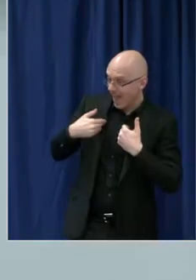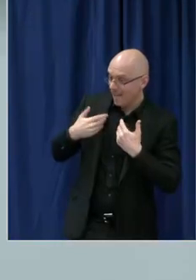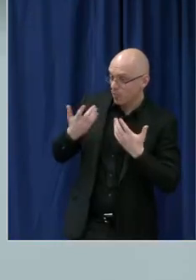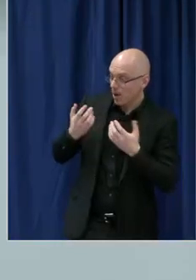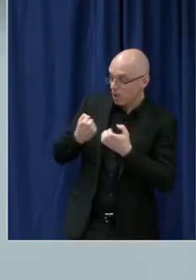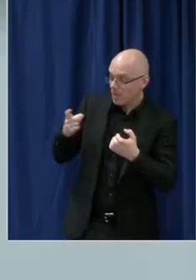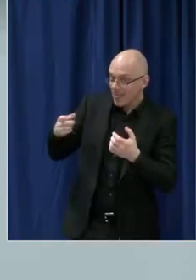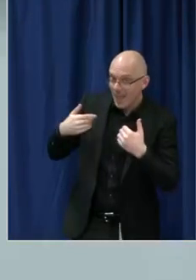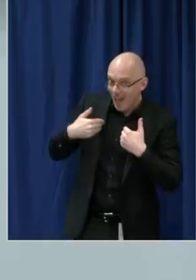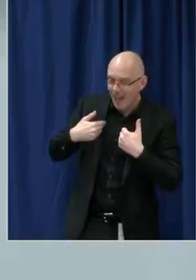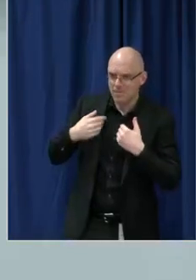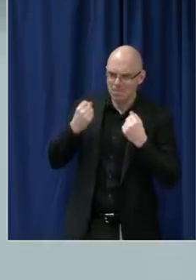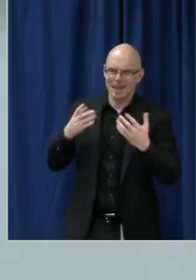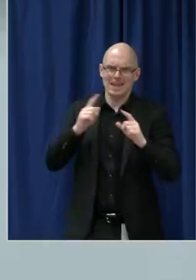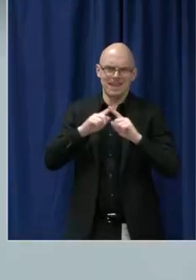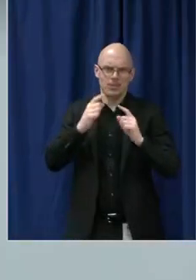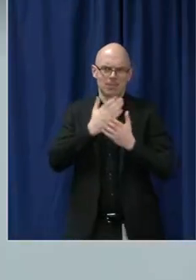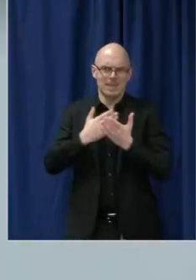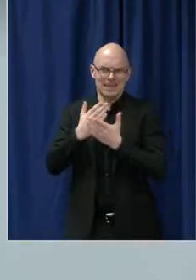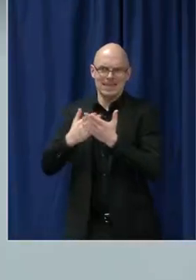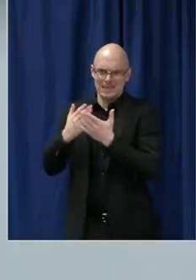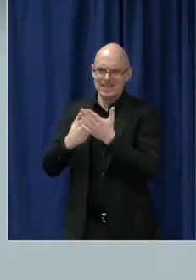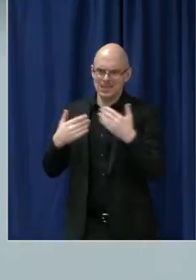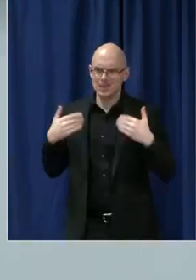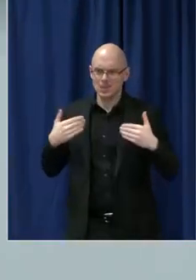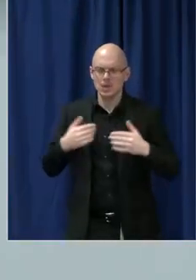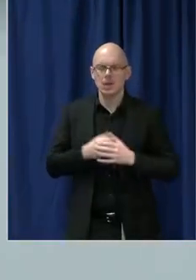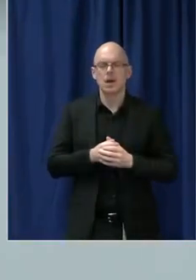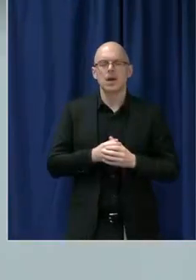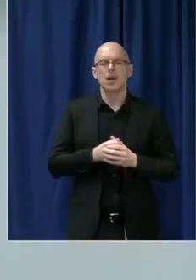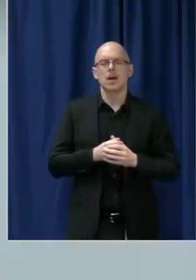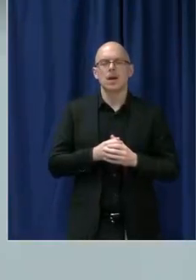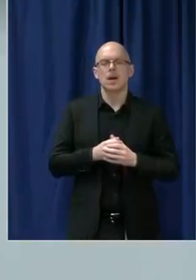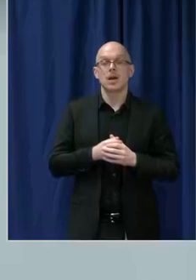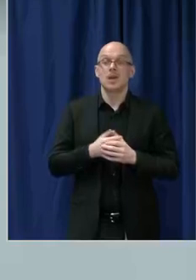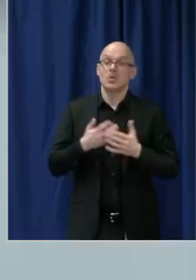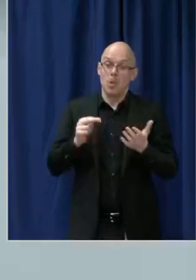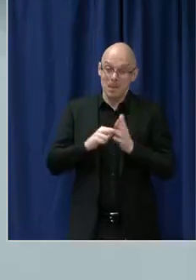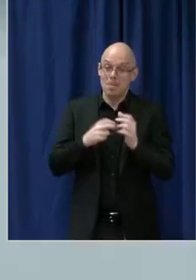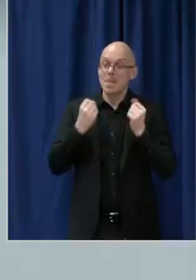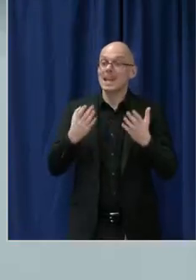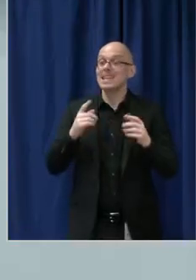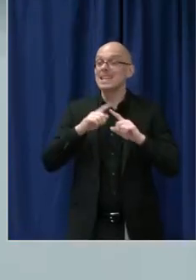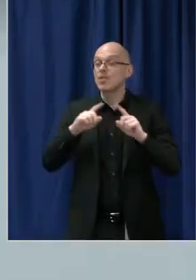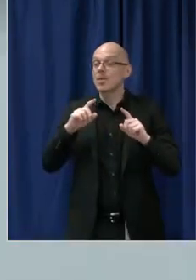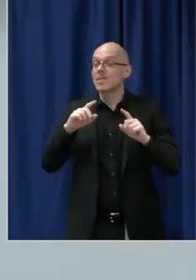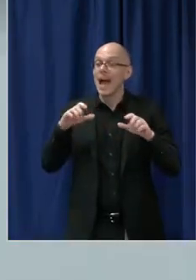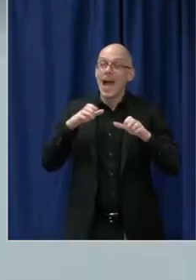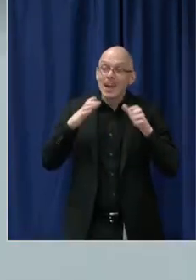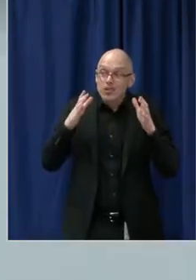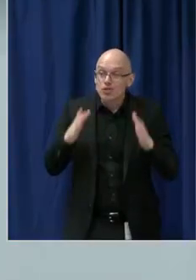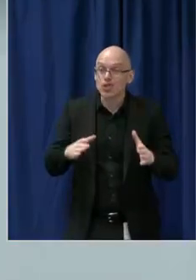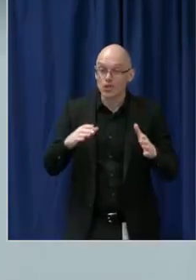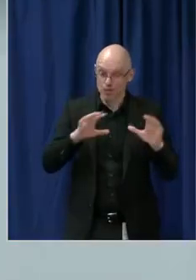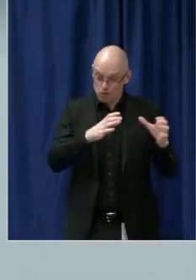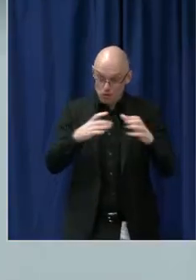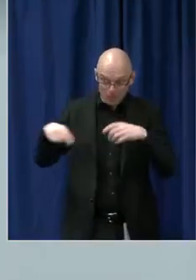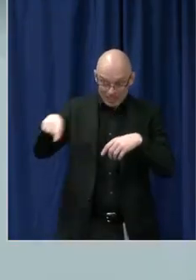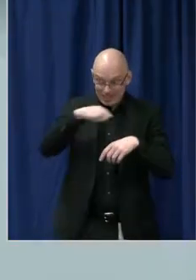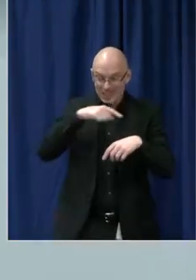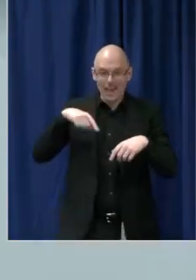so it goes through multiple stakeholders and actors that to work together to ensure